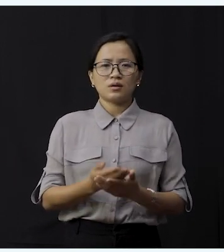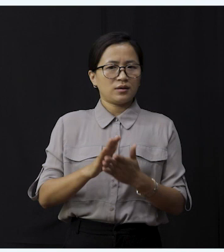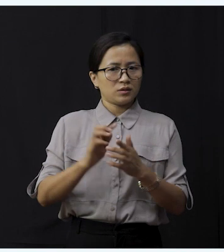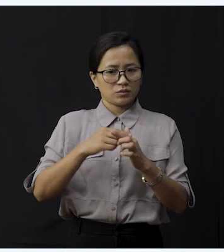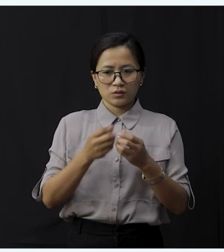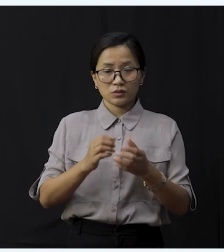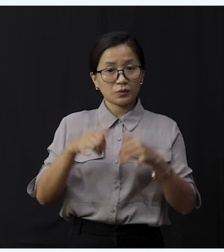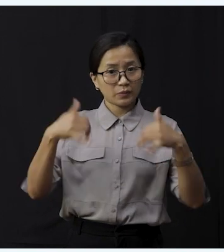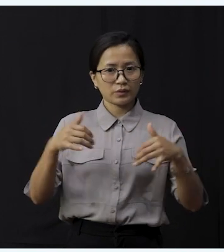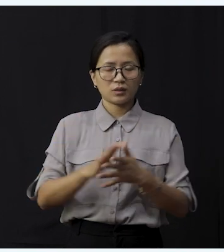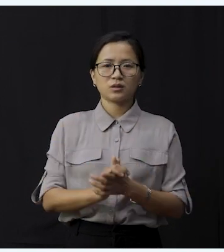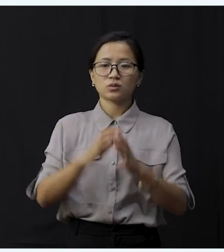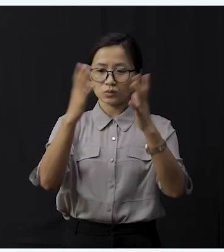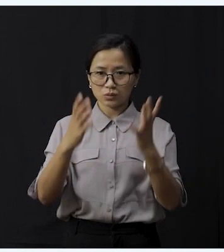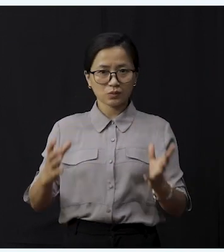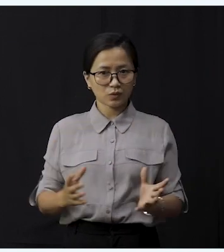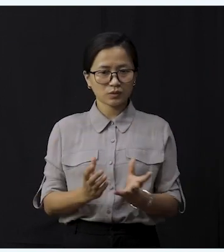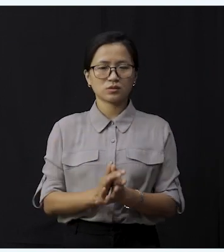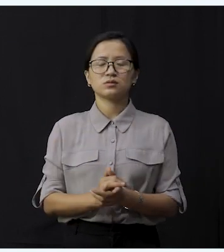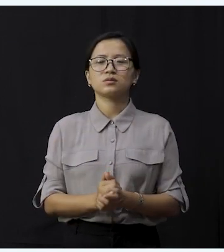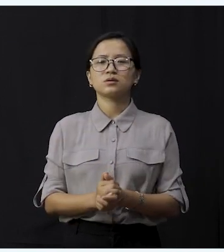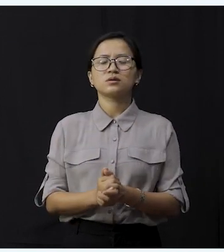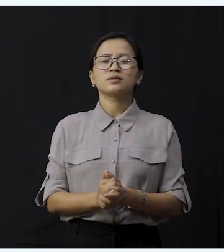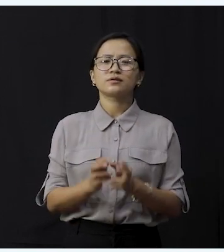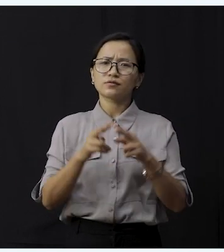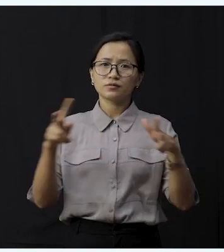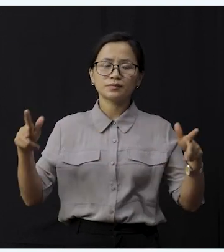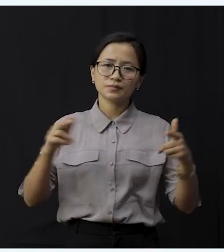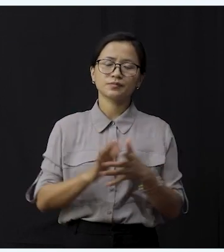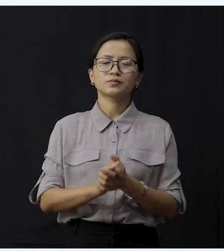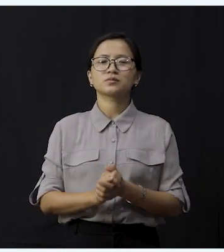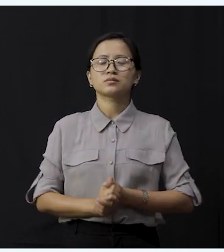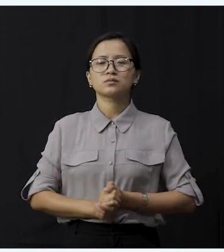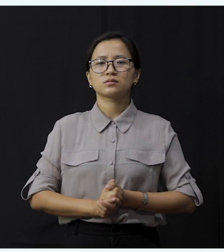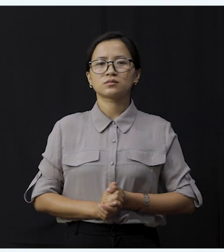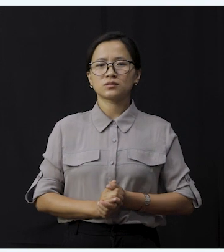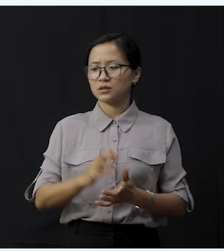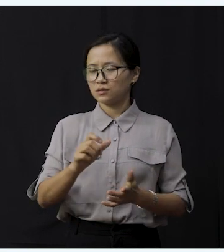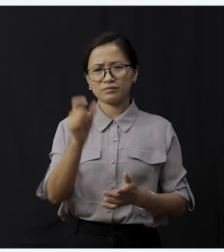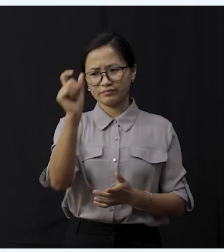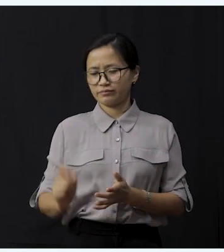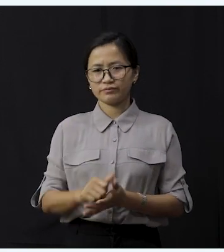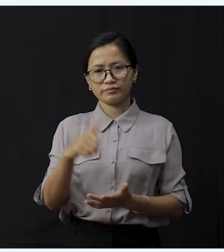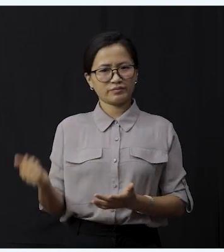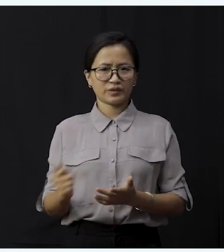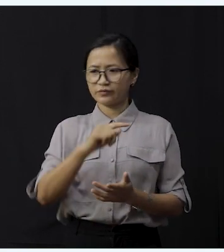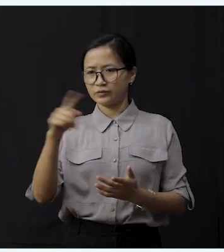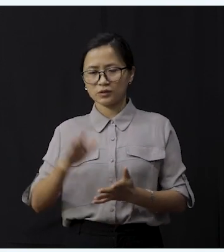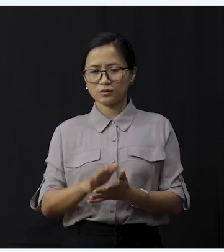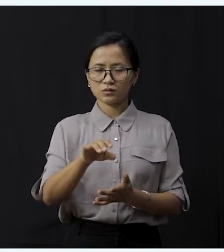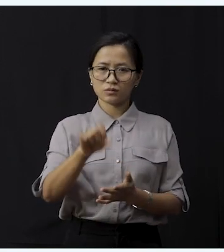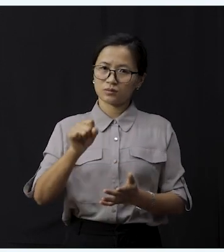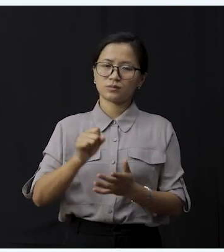not belongs to anyone. Yes or no? And there is no other persons the other person does not have any rights